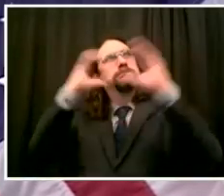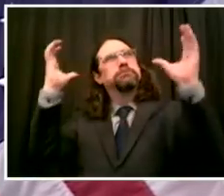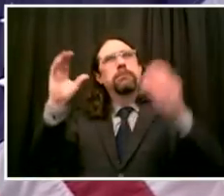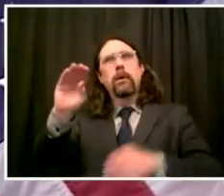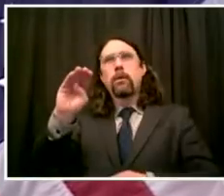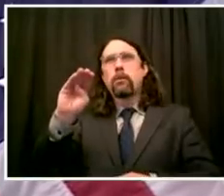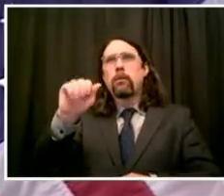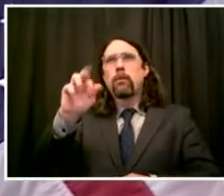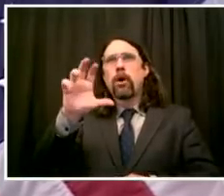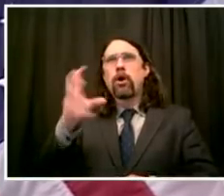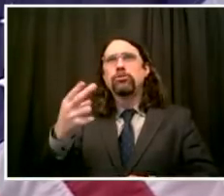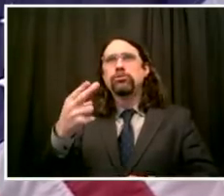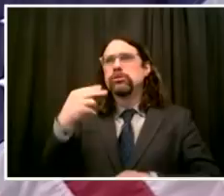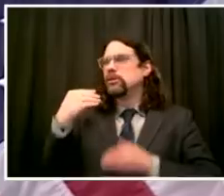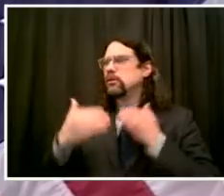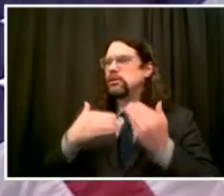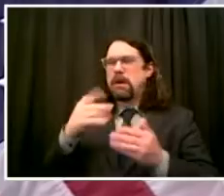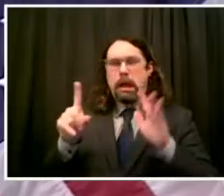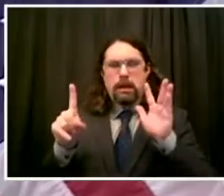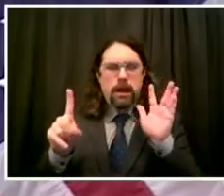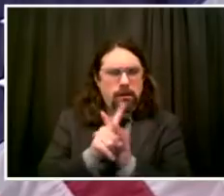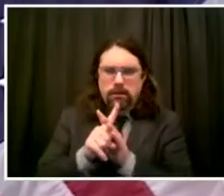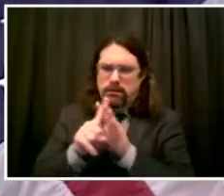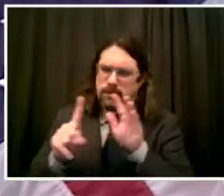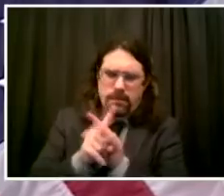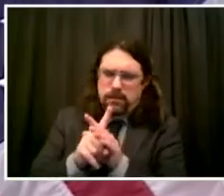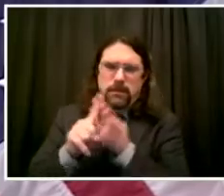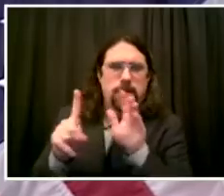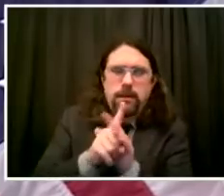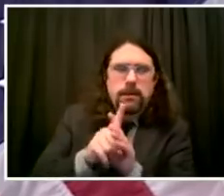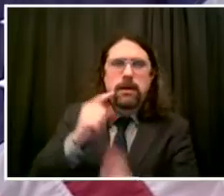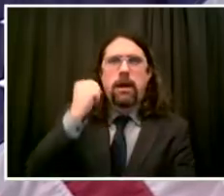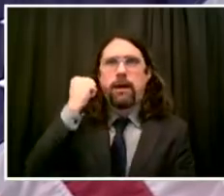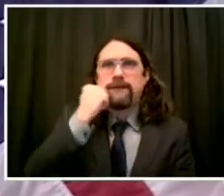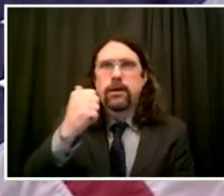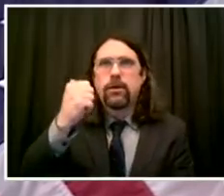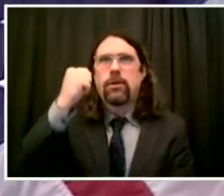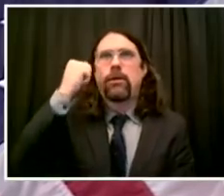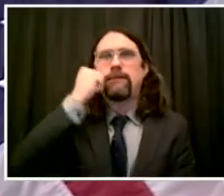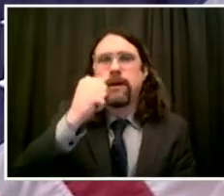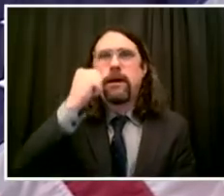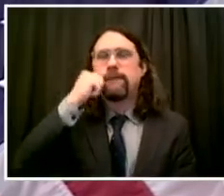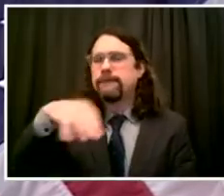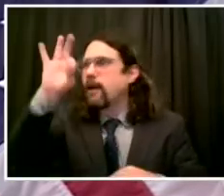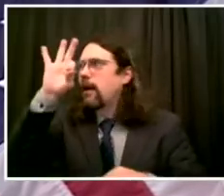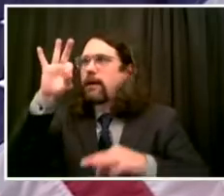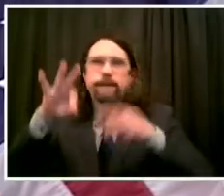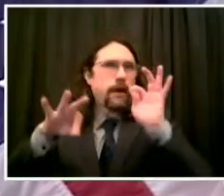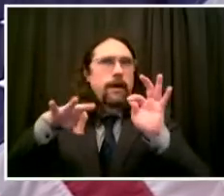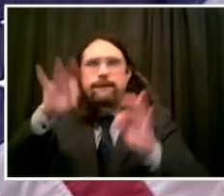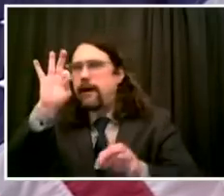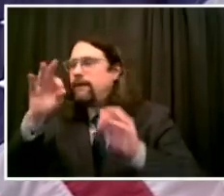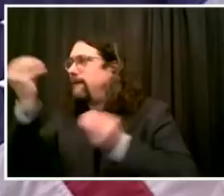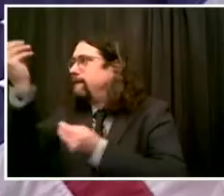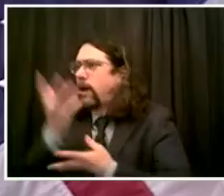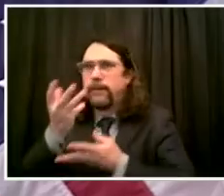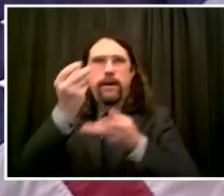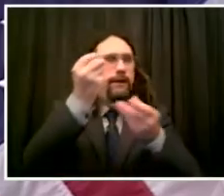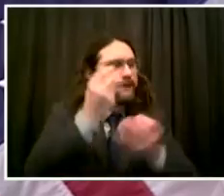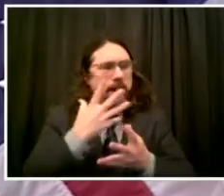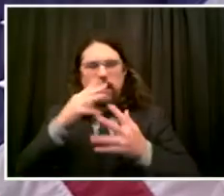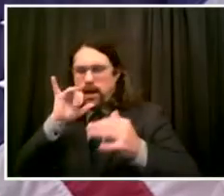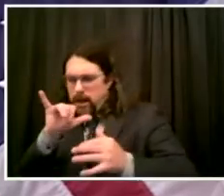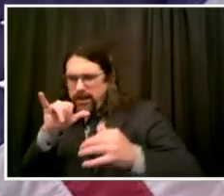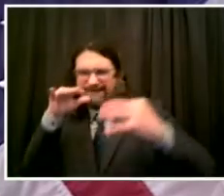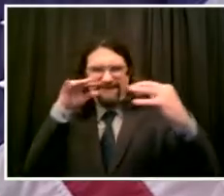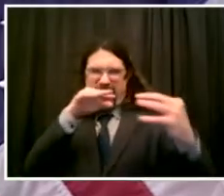before. A lot of times we were just fighting to keep going as we dealt with more and more challenges. And